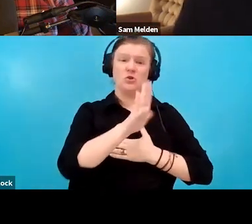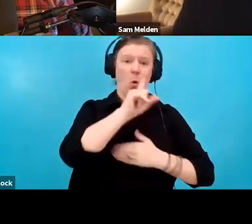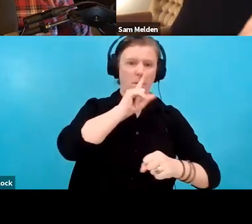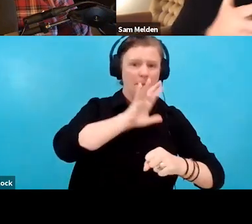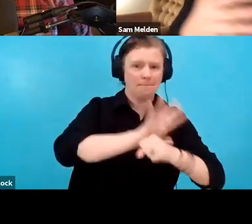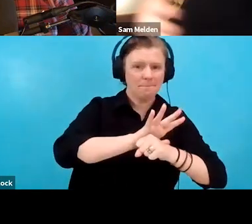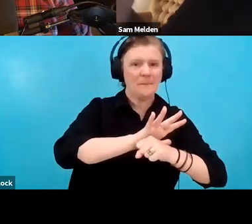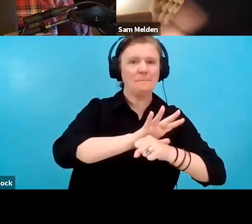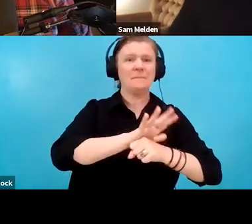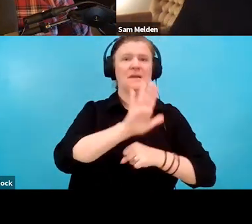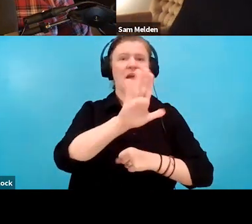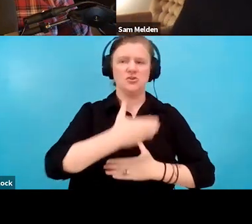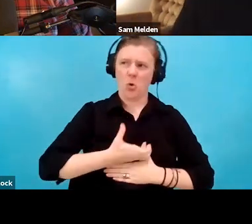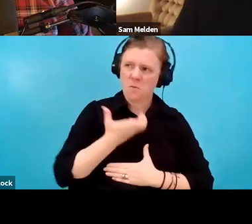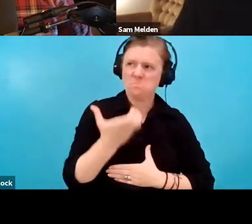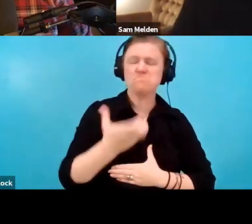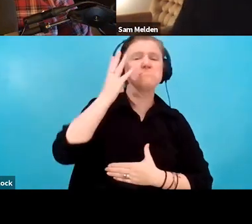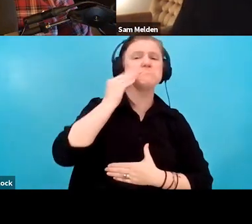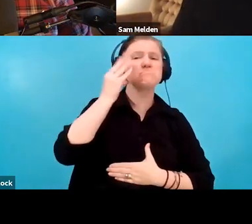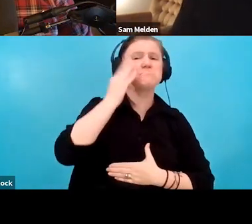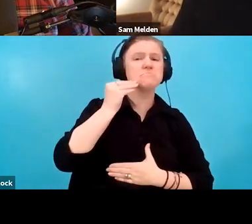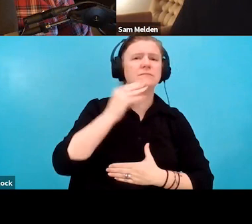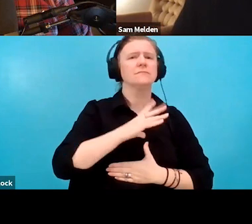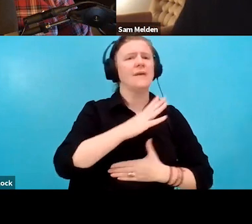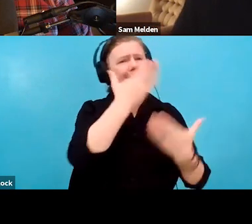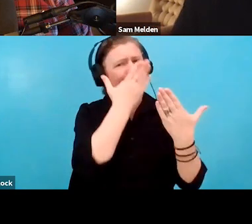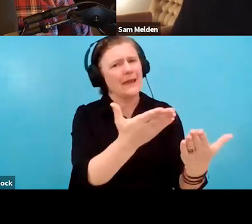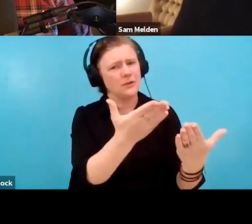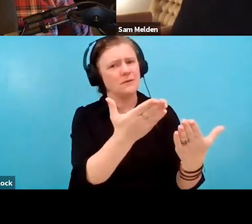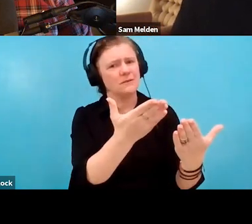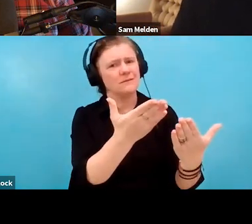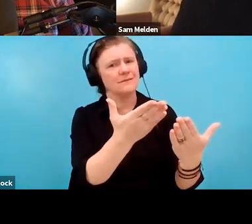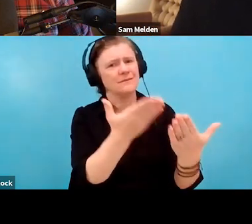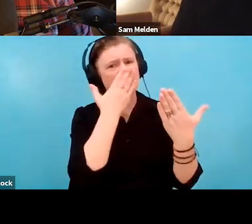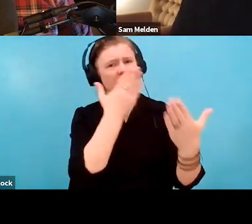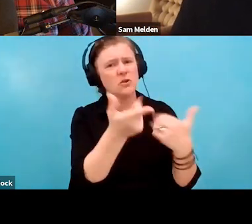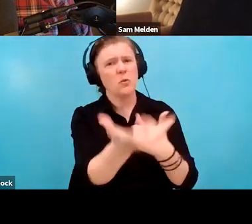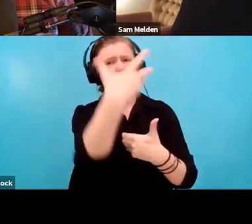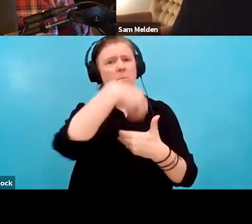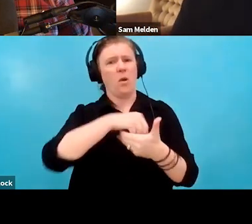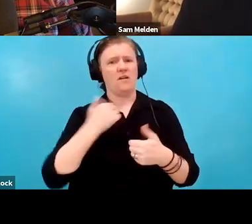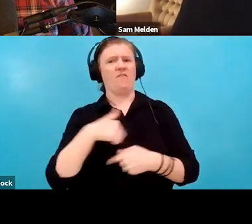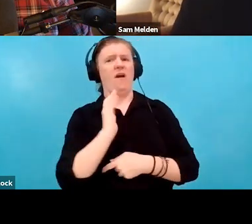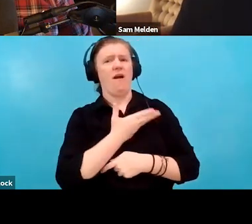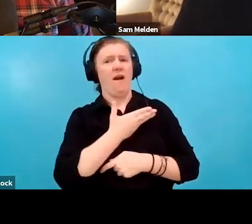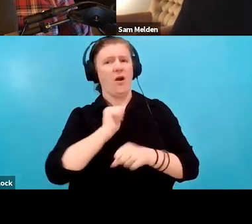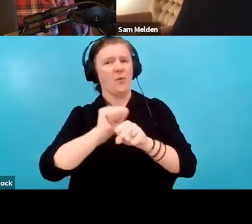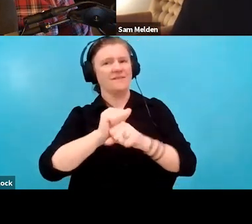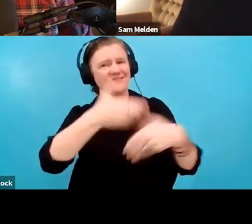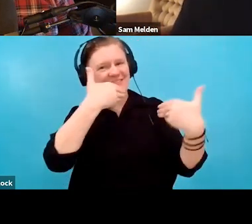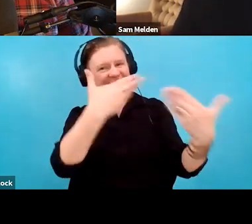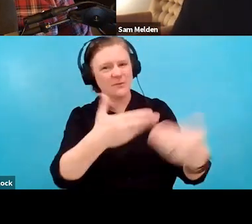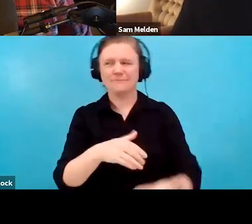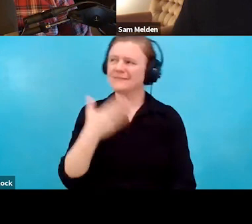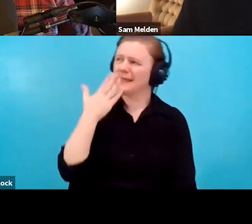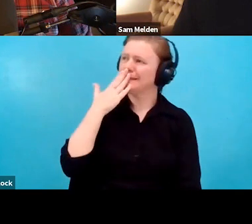of vulnerable creative journey really means a lot to us. And we're really thankful that you could be a part of this with us today. So thank you, Chris. Thank